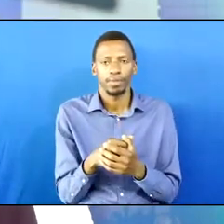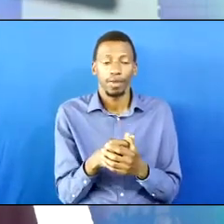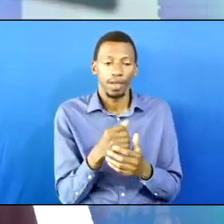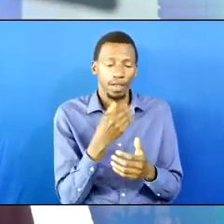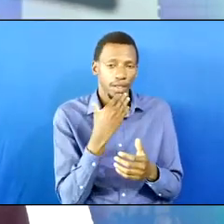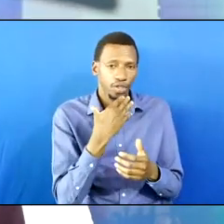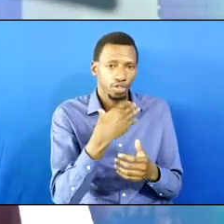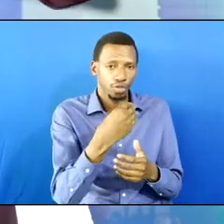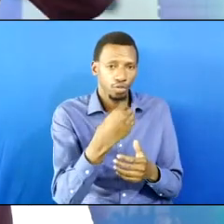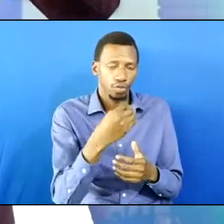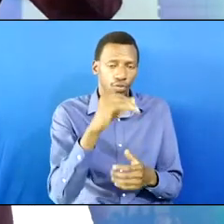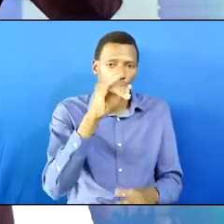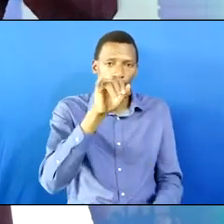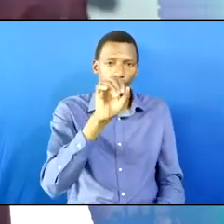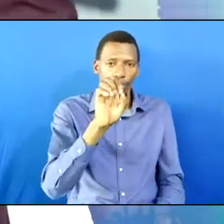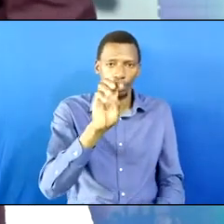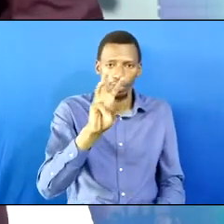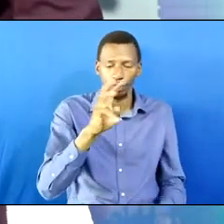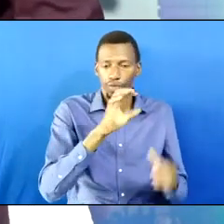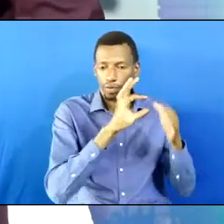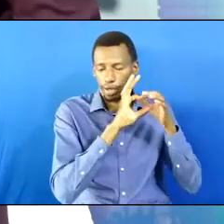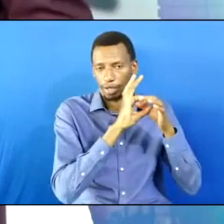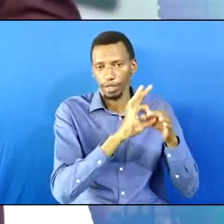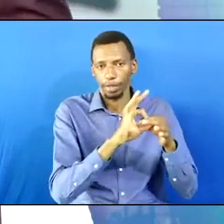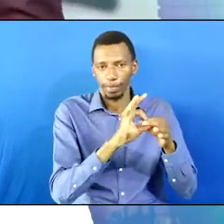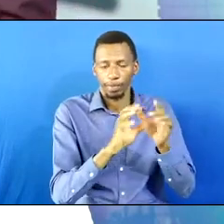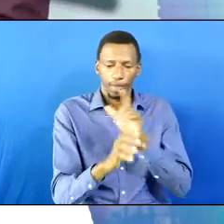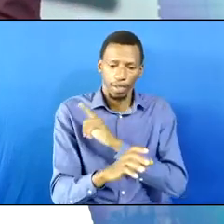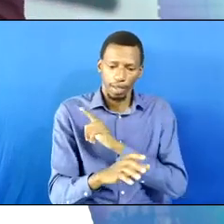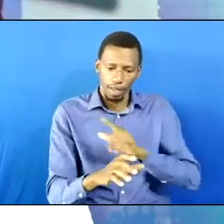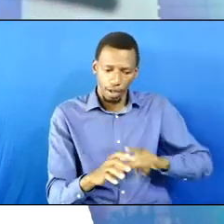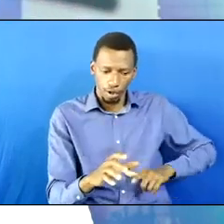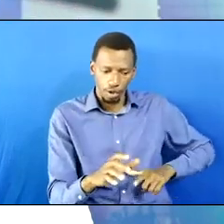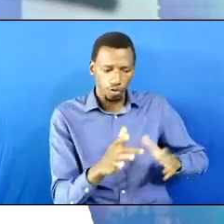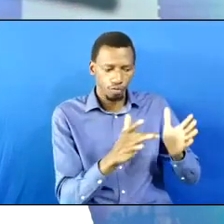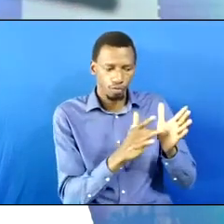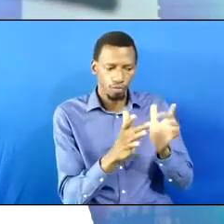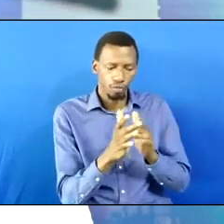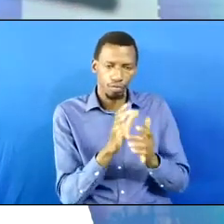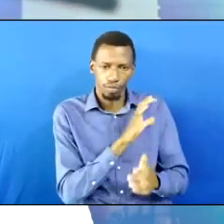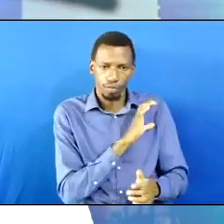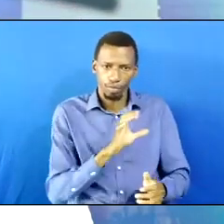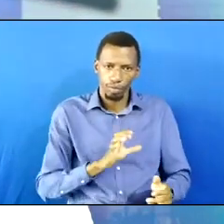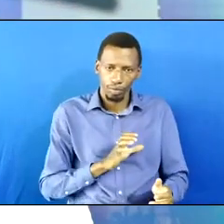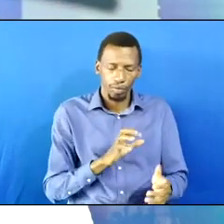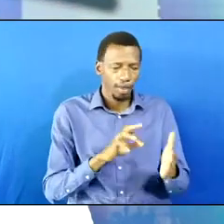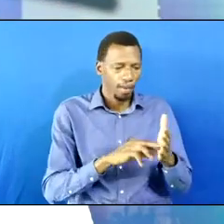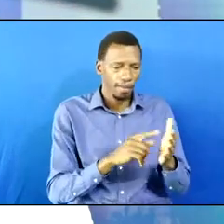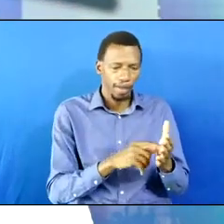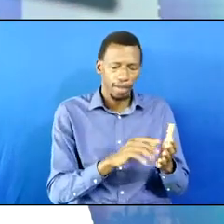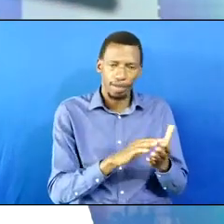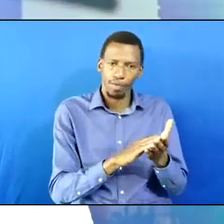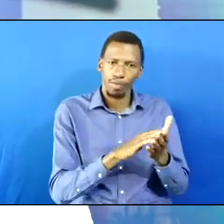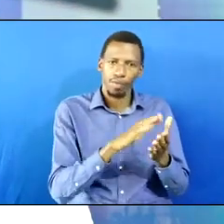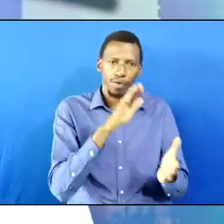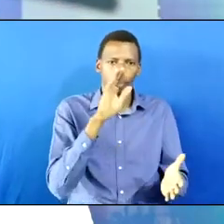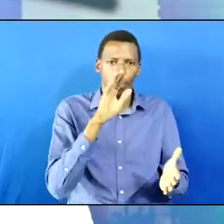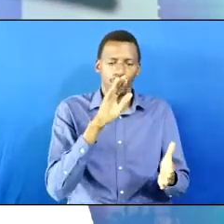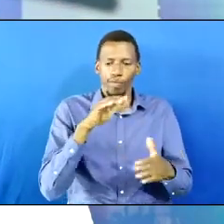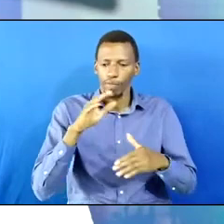culture. Lord Jesus Christ means more than referring him to as a